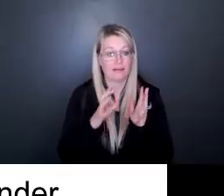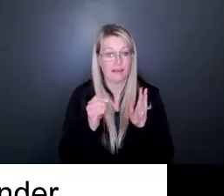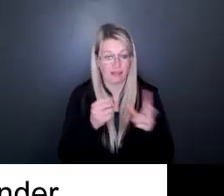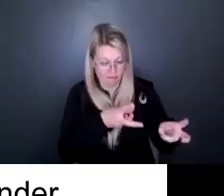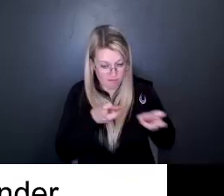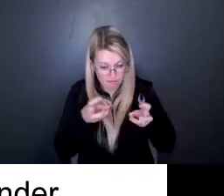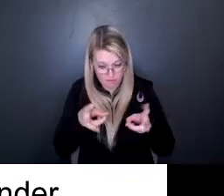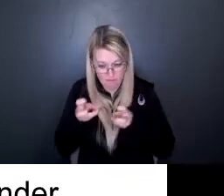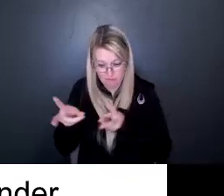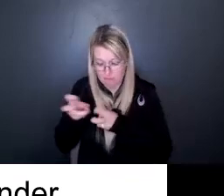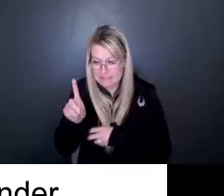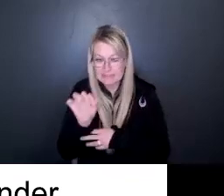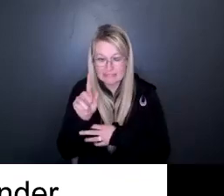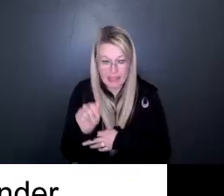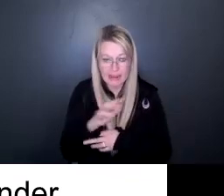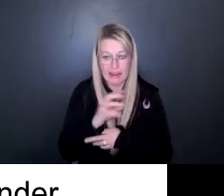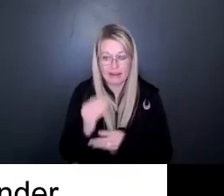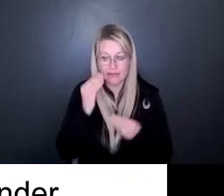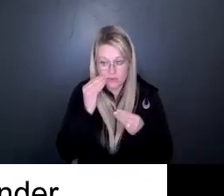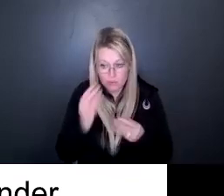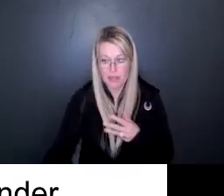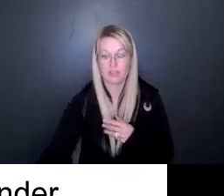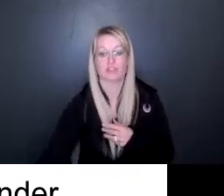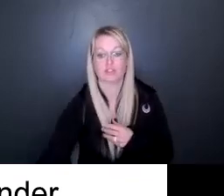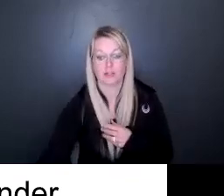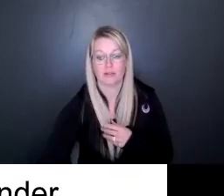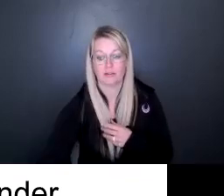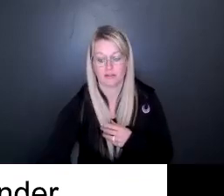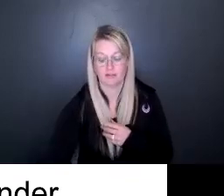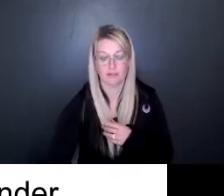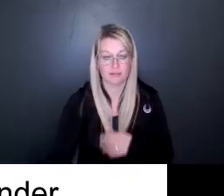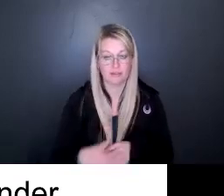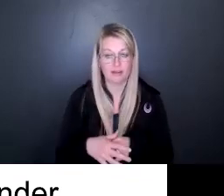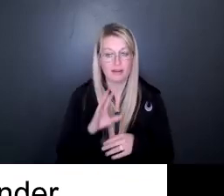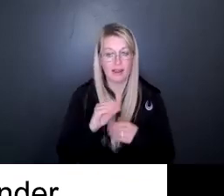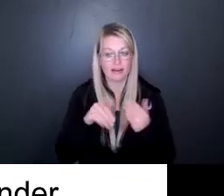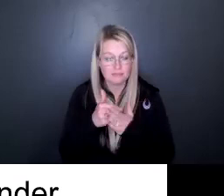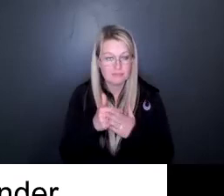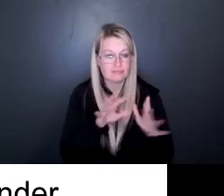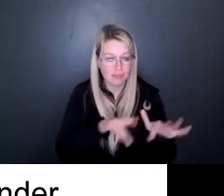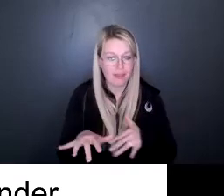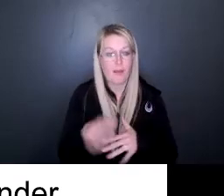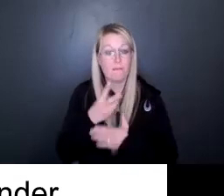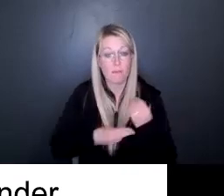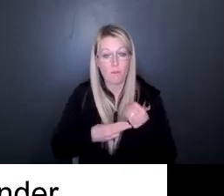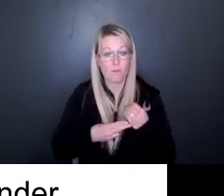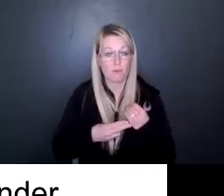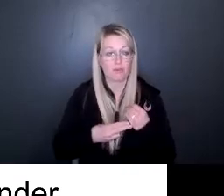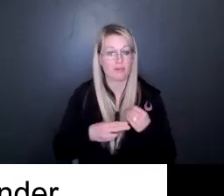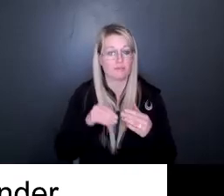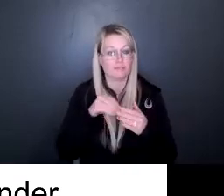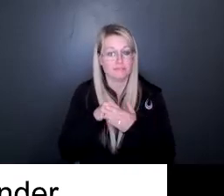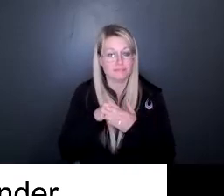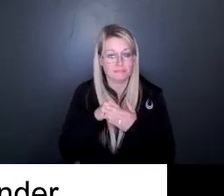relevant data and information on gender, disability, and inclusive education, both in the scholarly and